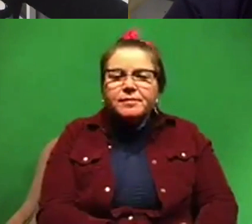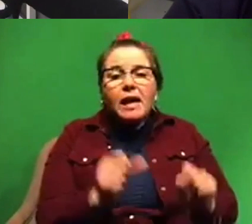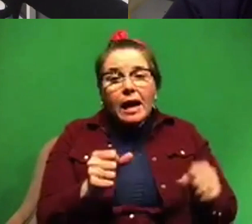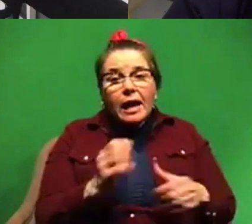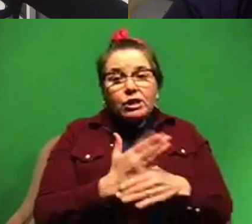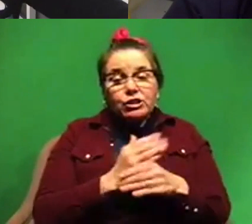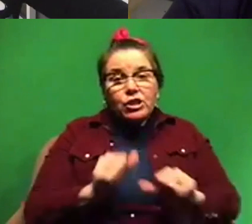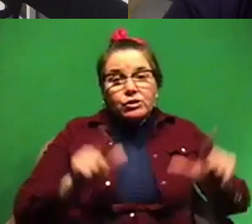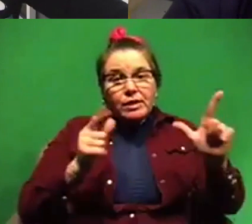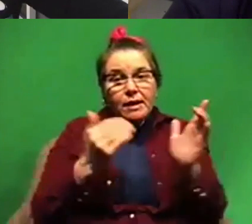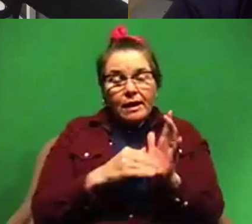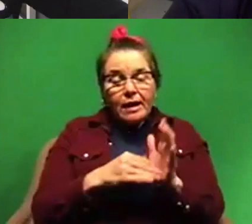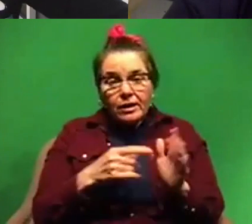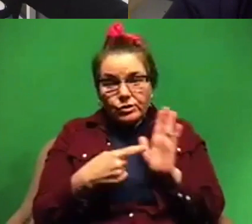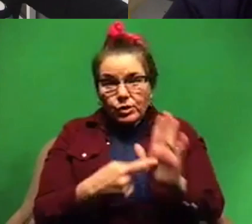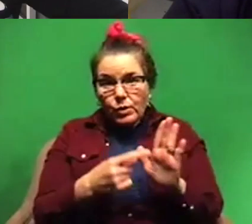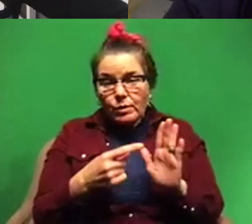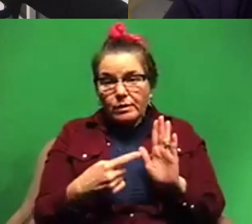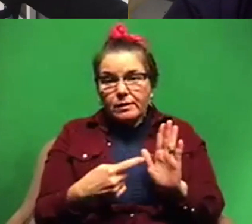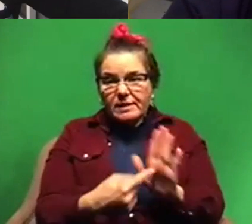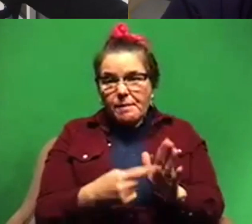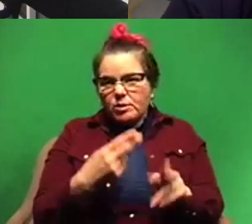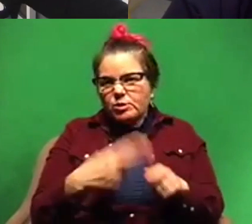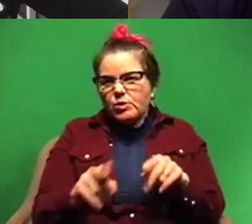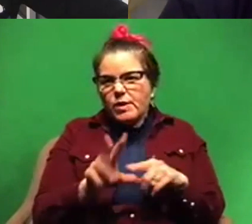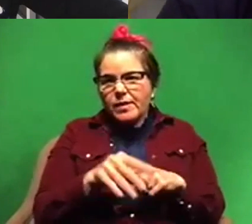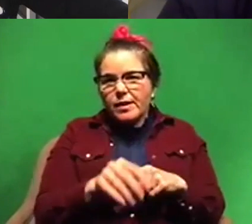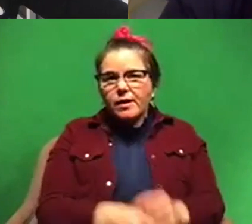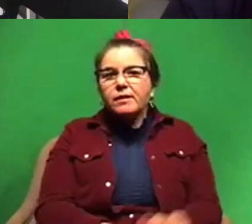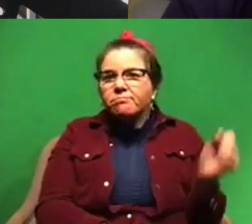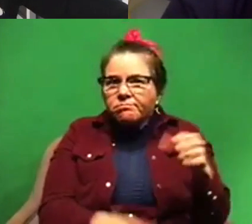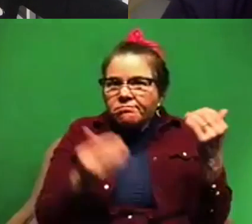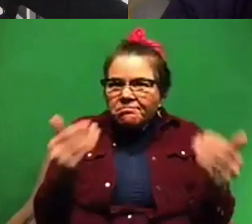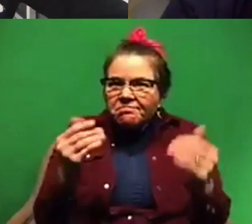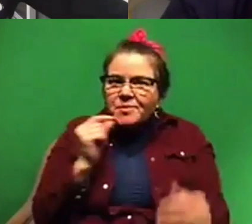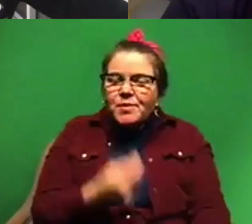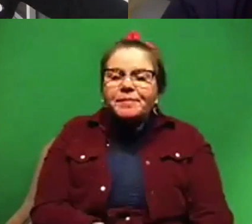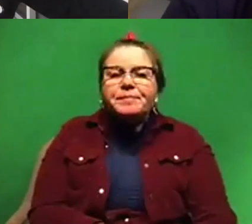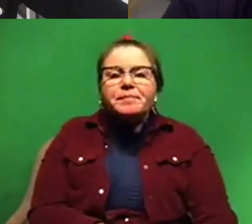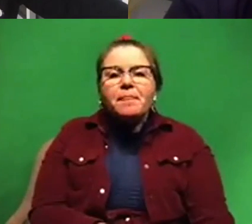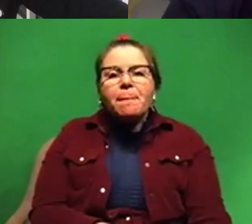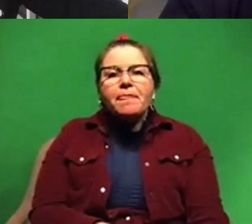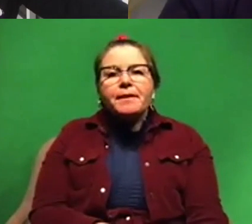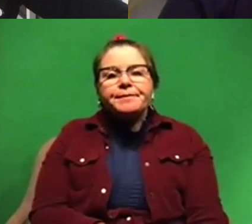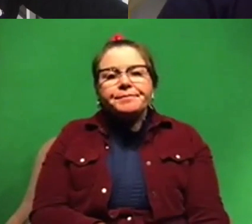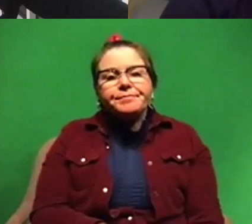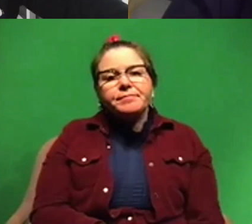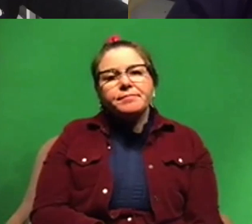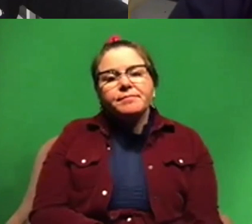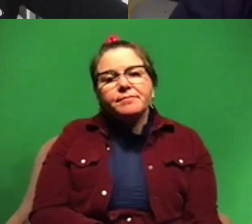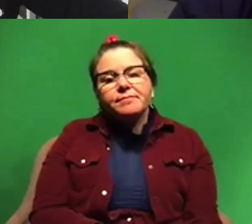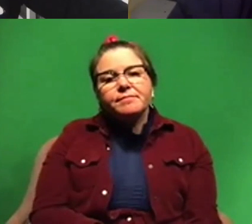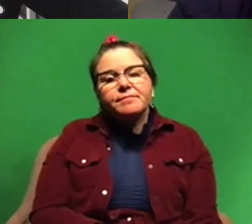screen with you now to show you a short video of that. That sounds cool. Yeah. So I'll